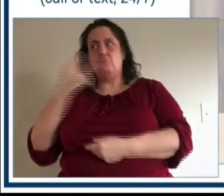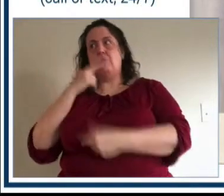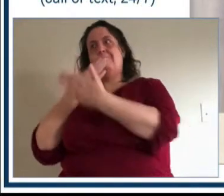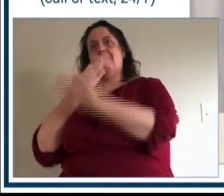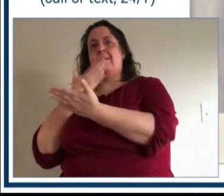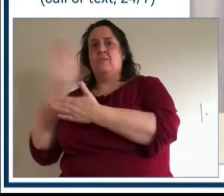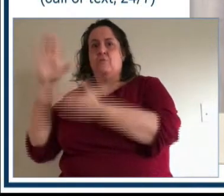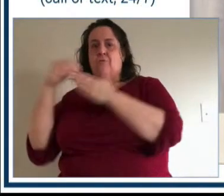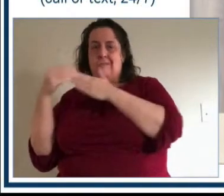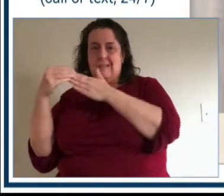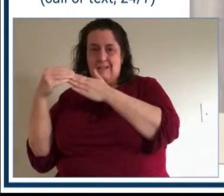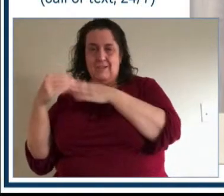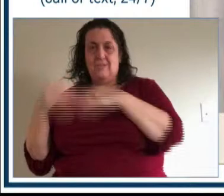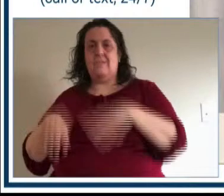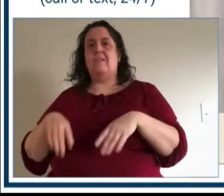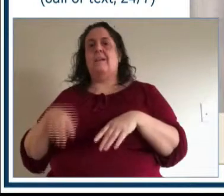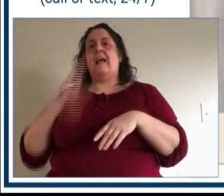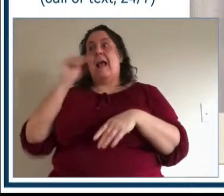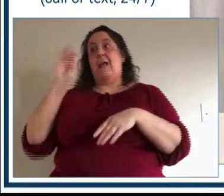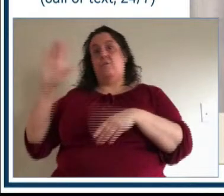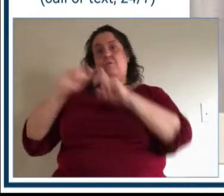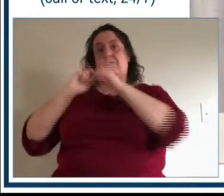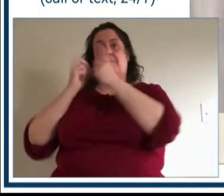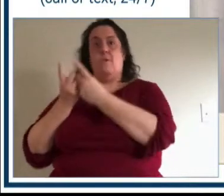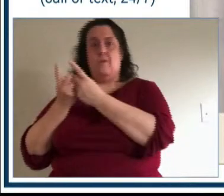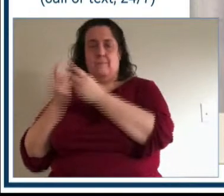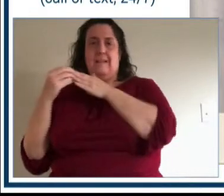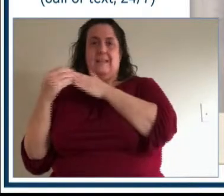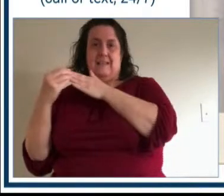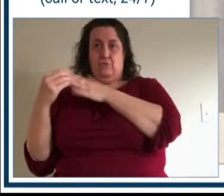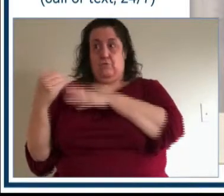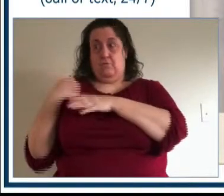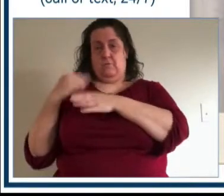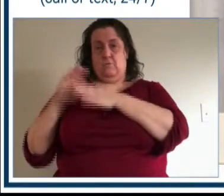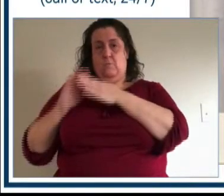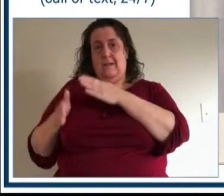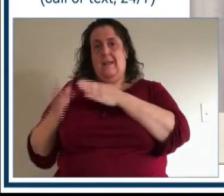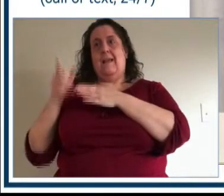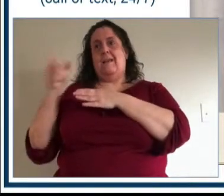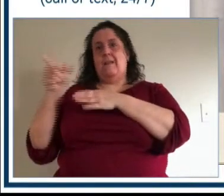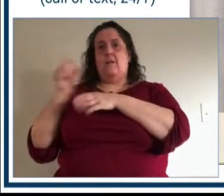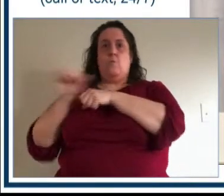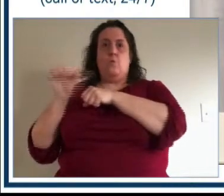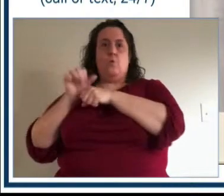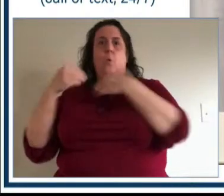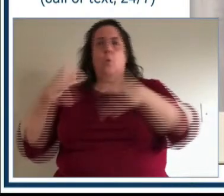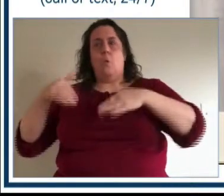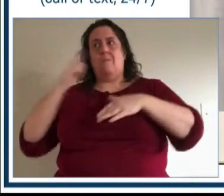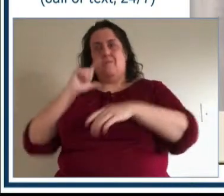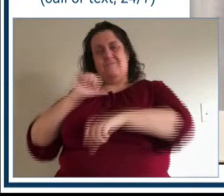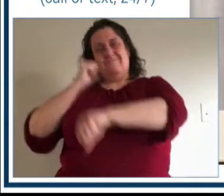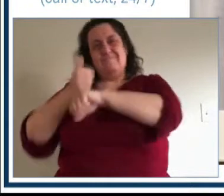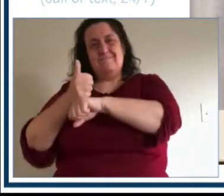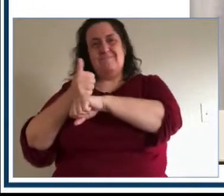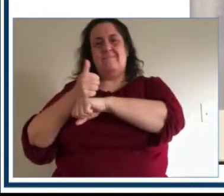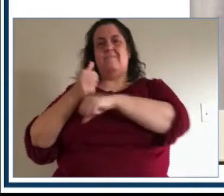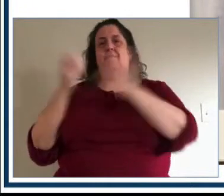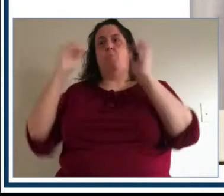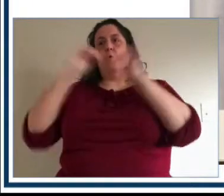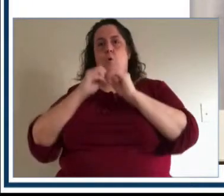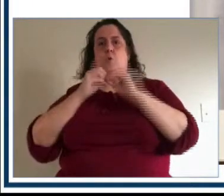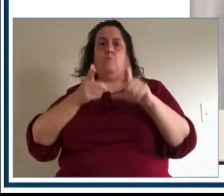leadership of the department, which on the weekend was working very hard to secure additional rapid tests to come to Nova Scotia.